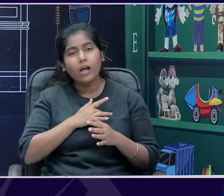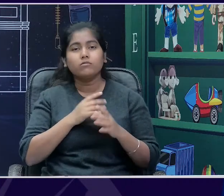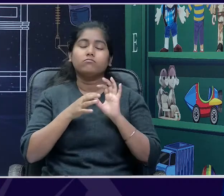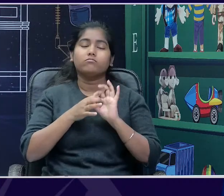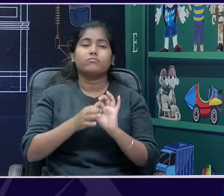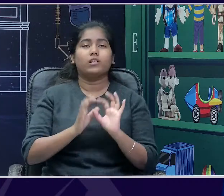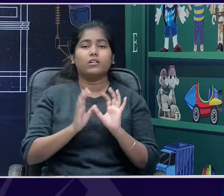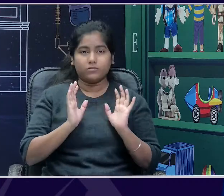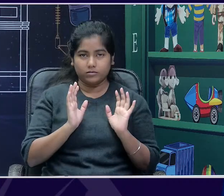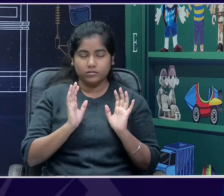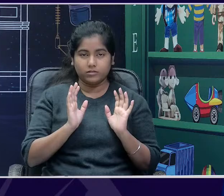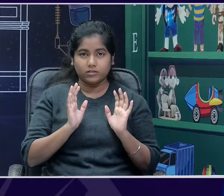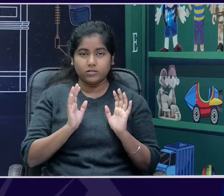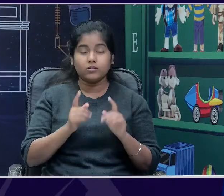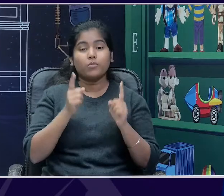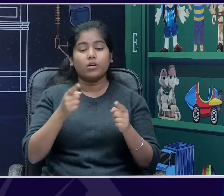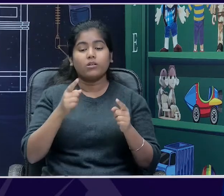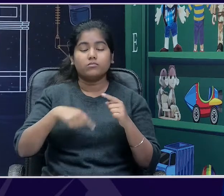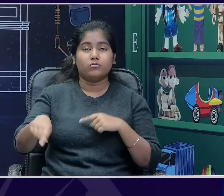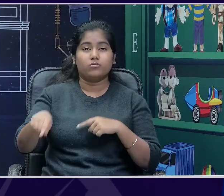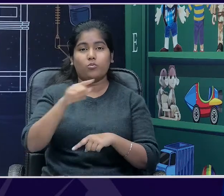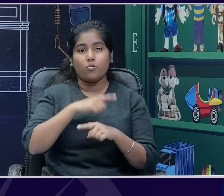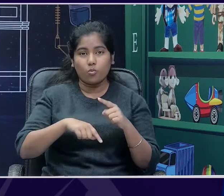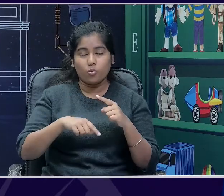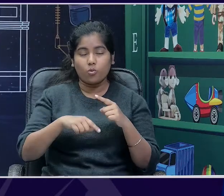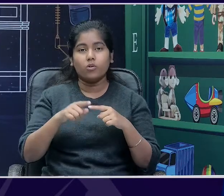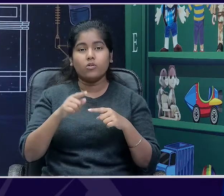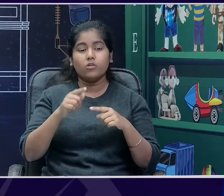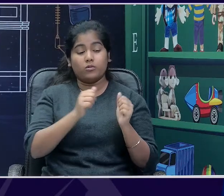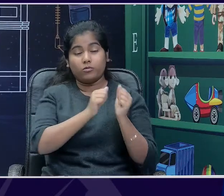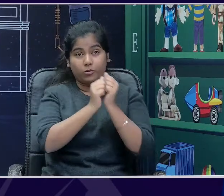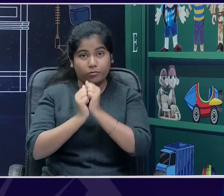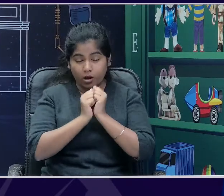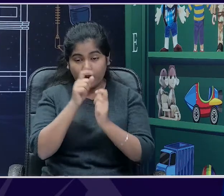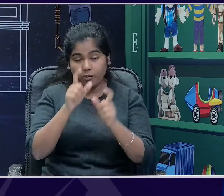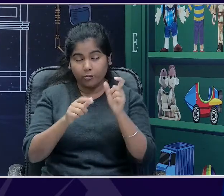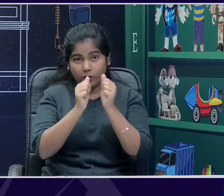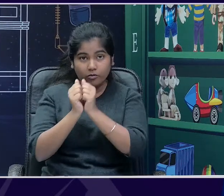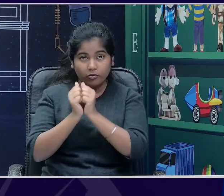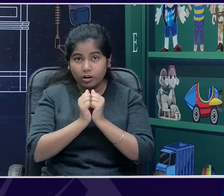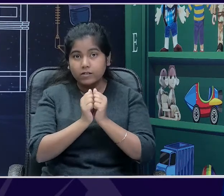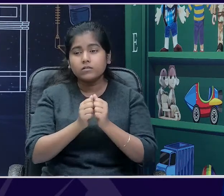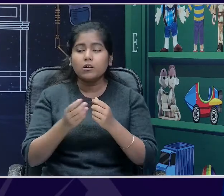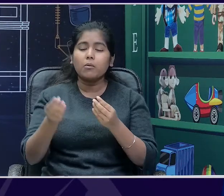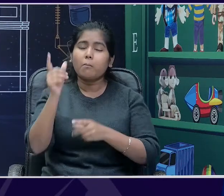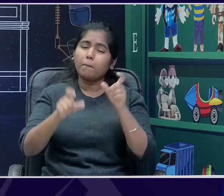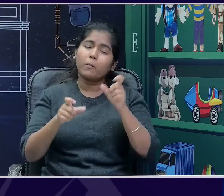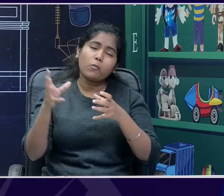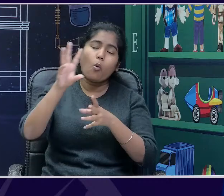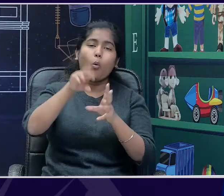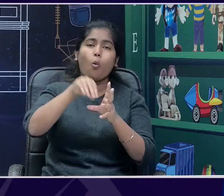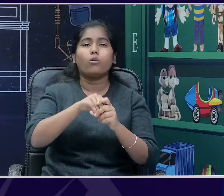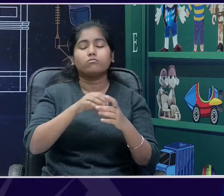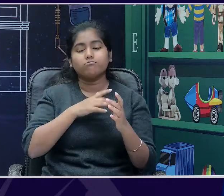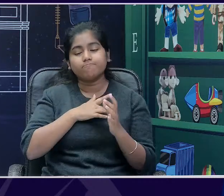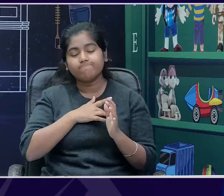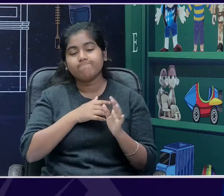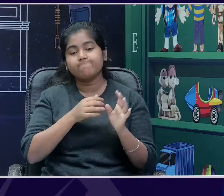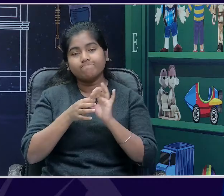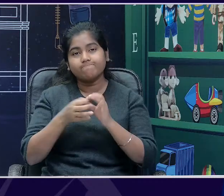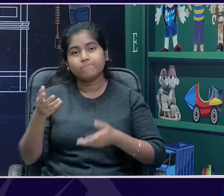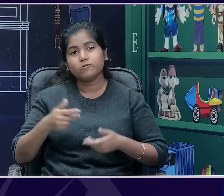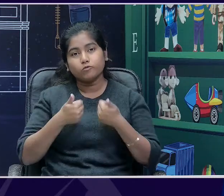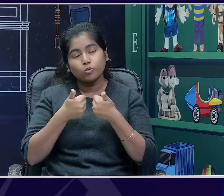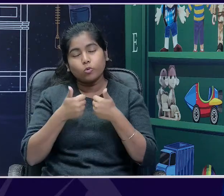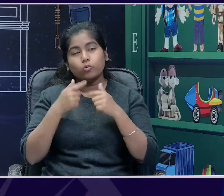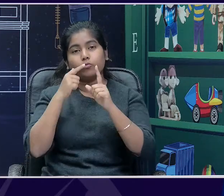towards our Good nature. acquaintances, Okay. our all surrounding people. So we should have